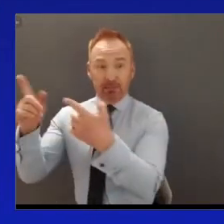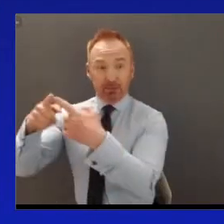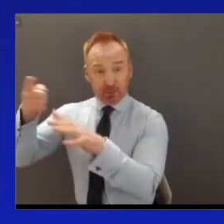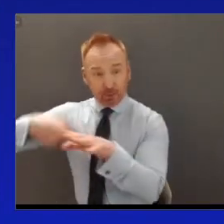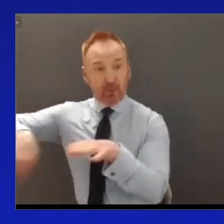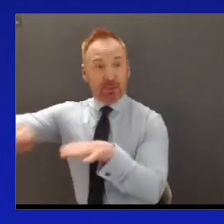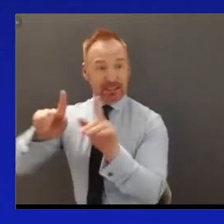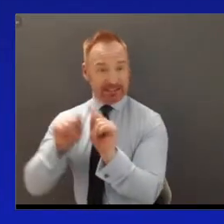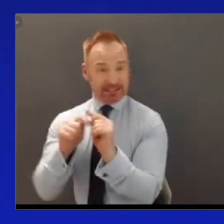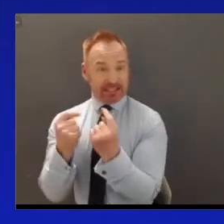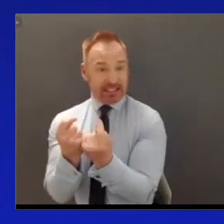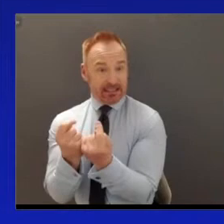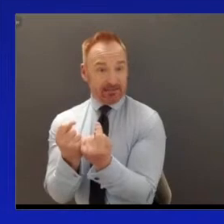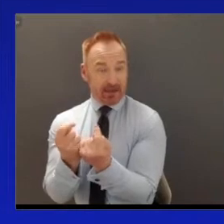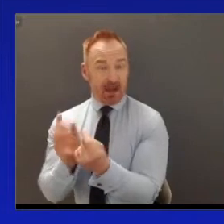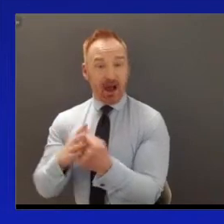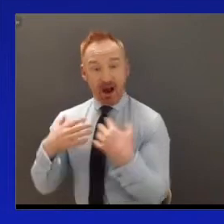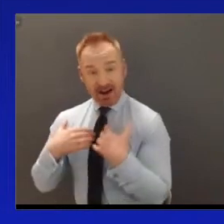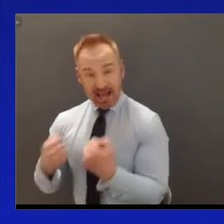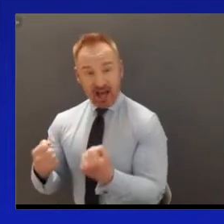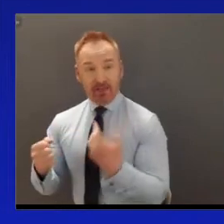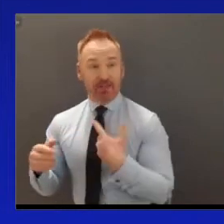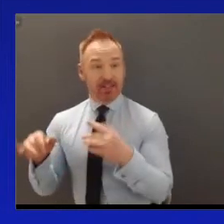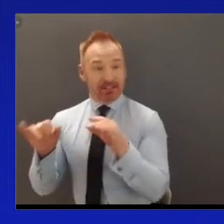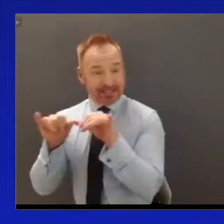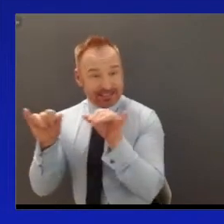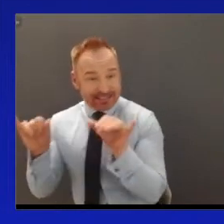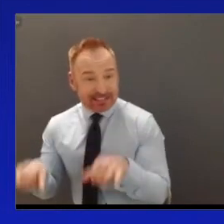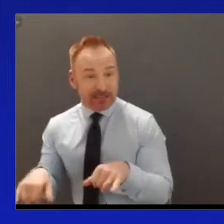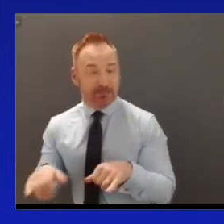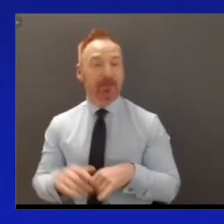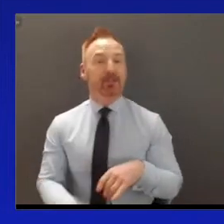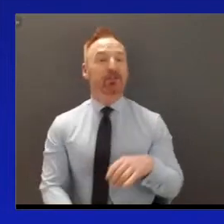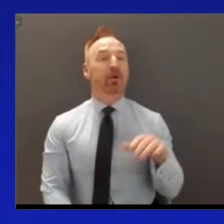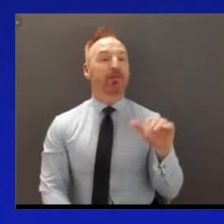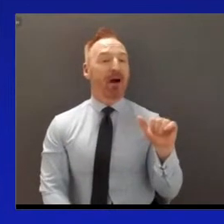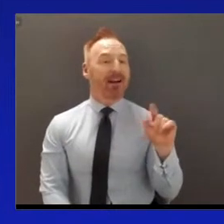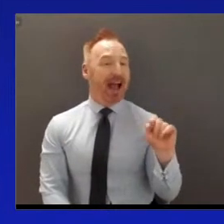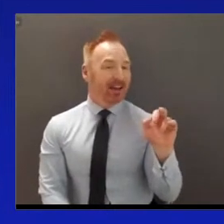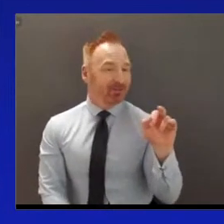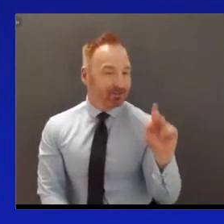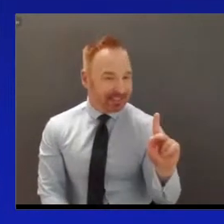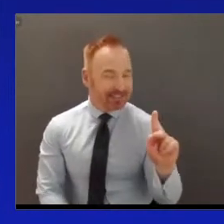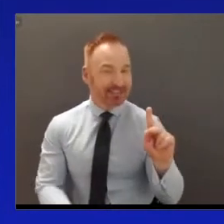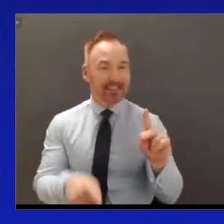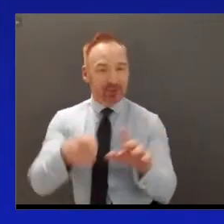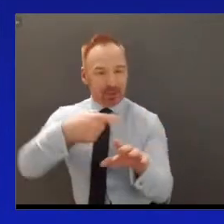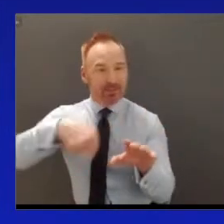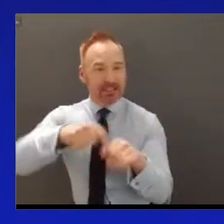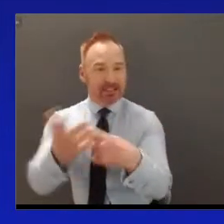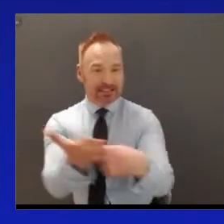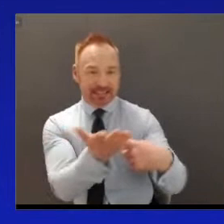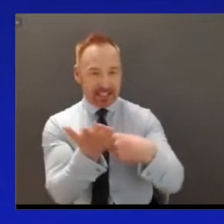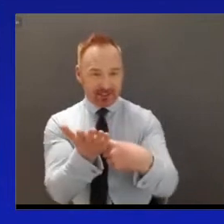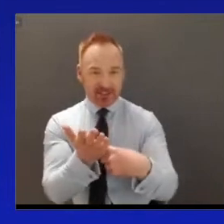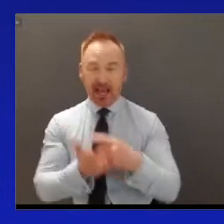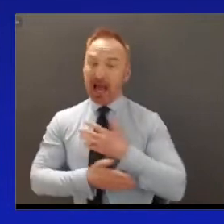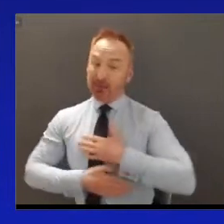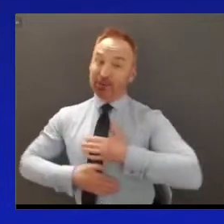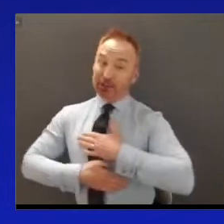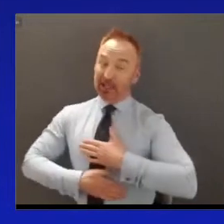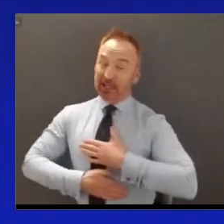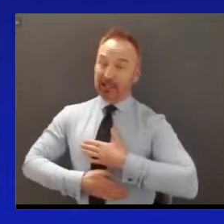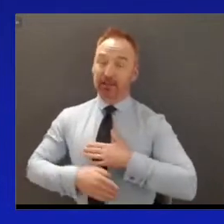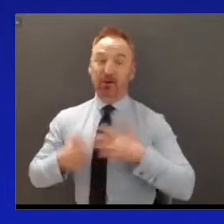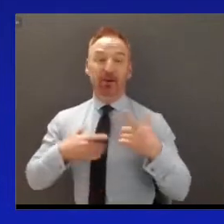can do to make the most of this opportunity. Okay, no, I appreciate that, because I really do. I see opportunity in this the same way